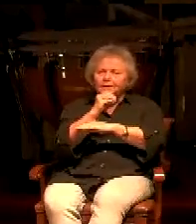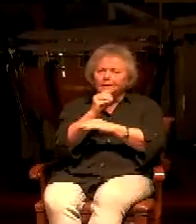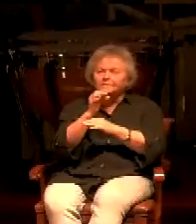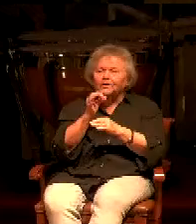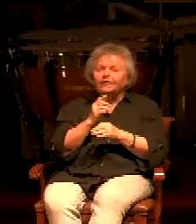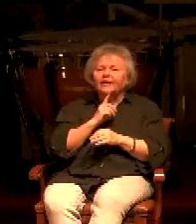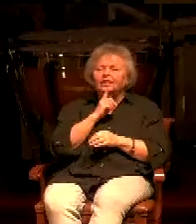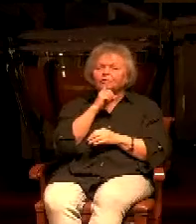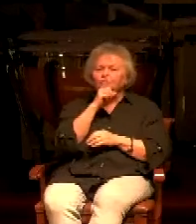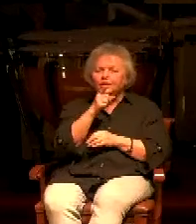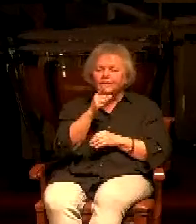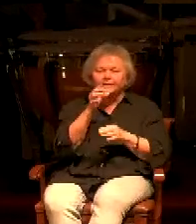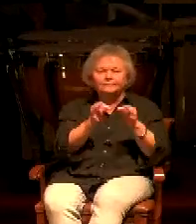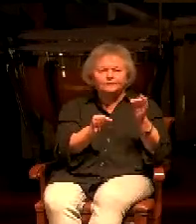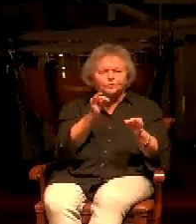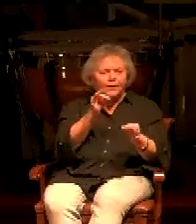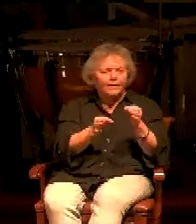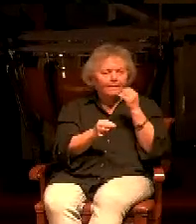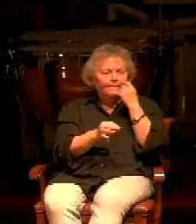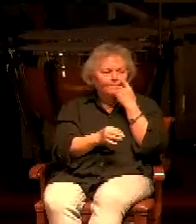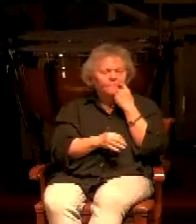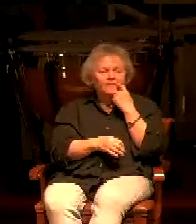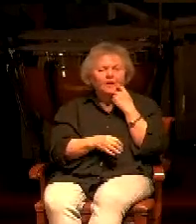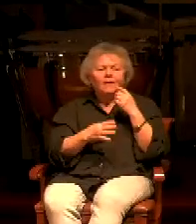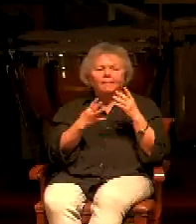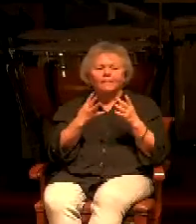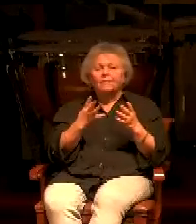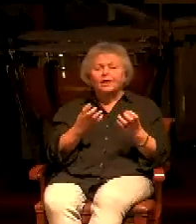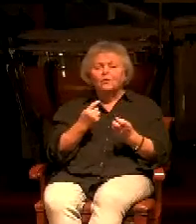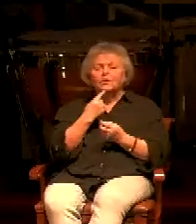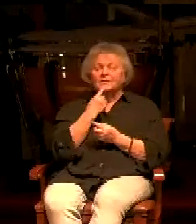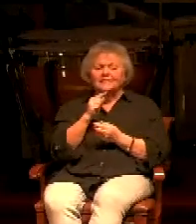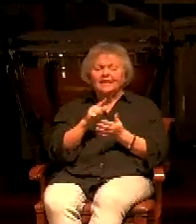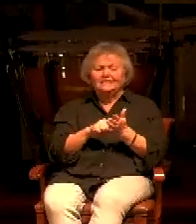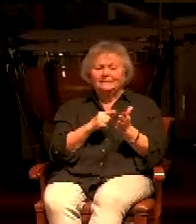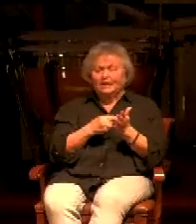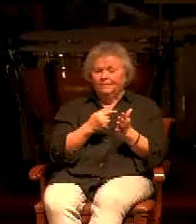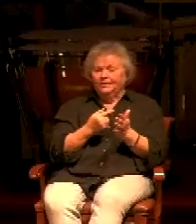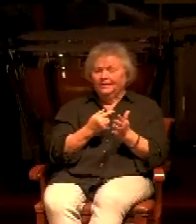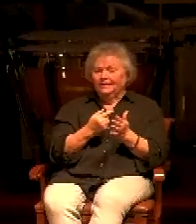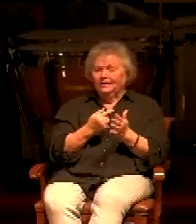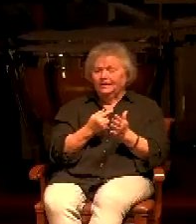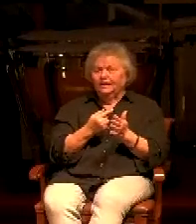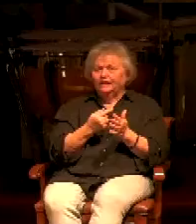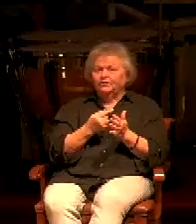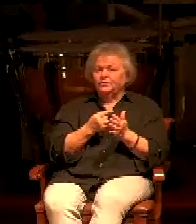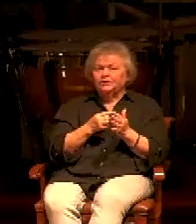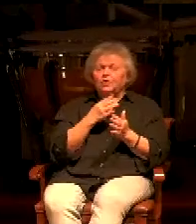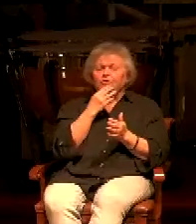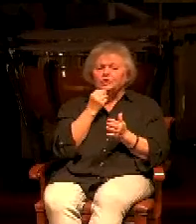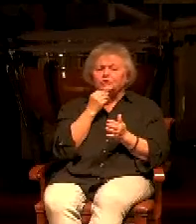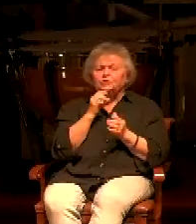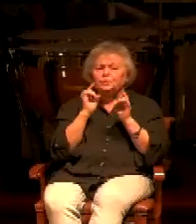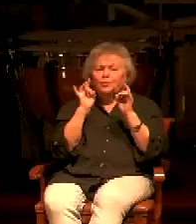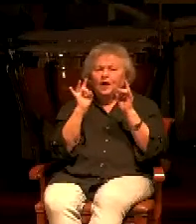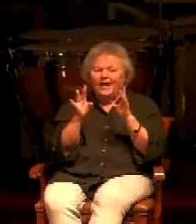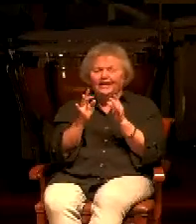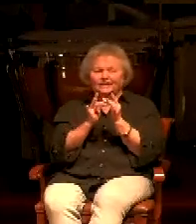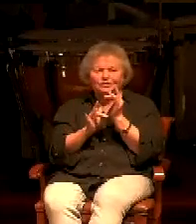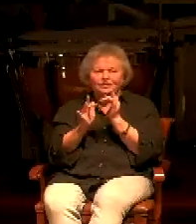say something so the Jews will hate him and the Romans will kill him. But I want you to notice something else in this sentence. Look closely. Don't miss